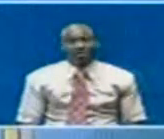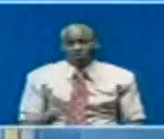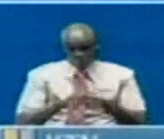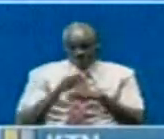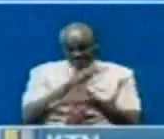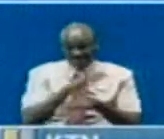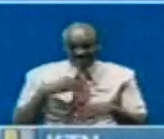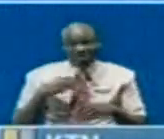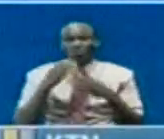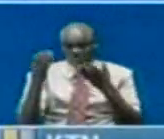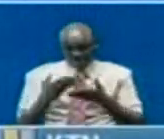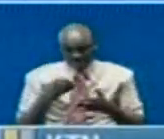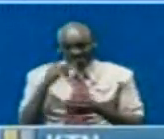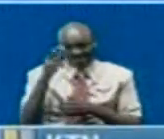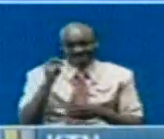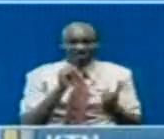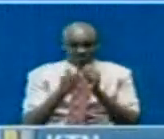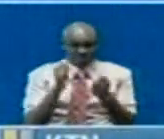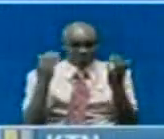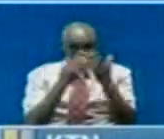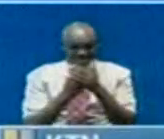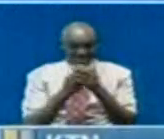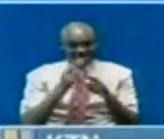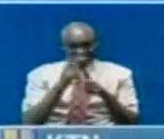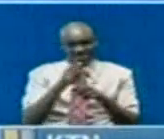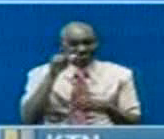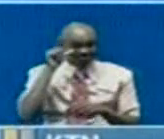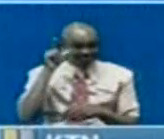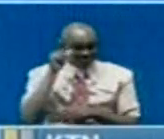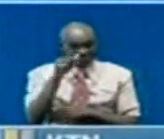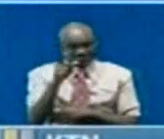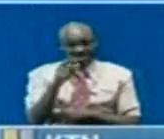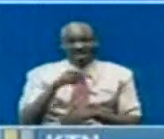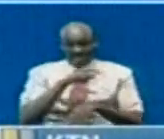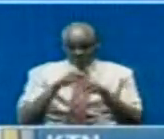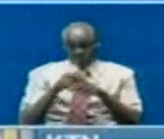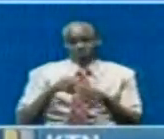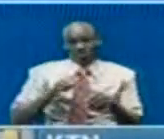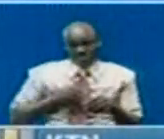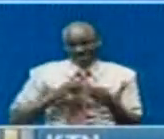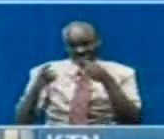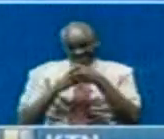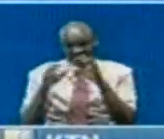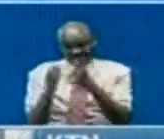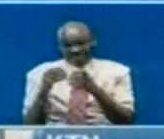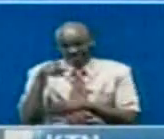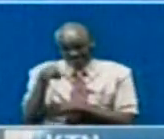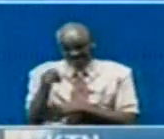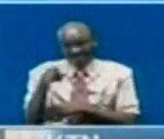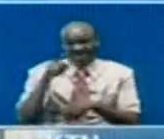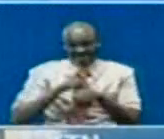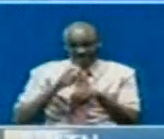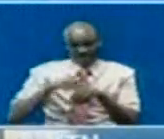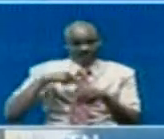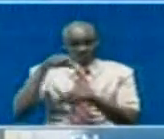Good evening and welcome to KTN Sports. Tonight, I'm Lynn Washira. The National Women's 7’s team, the Lionesses, will take part in the